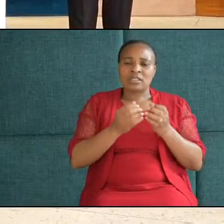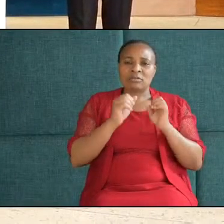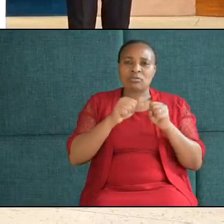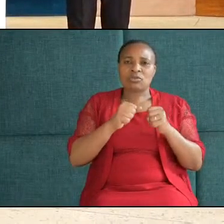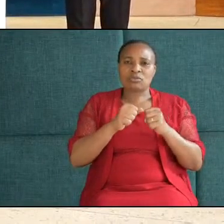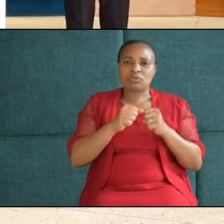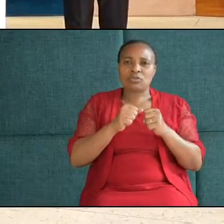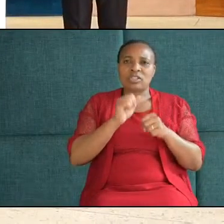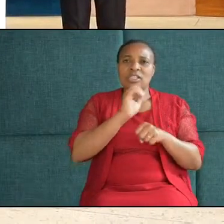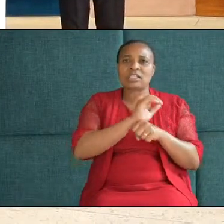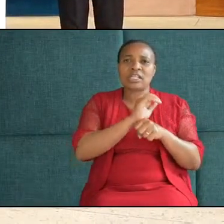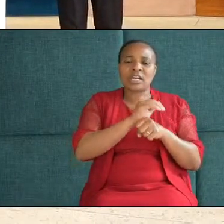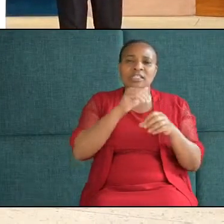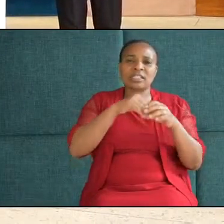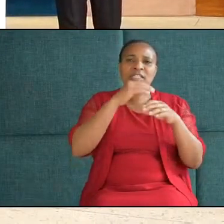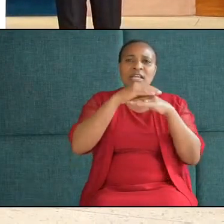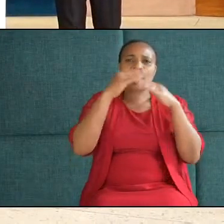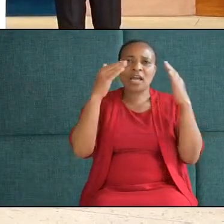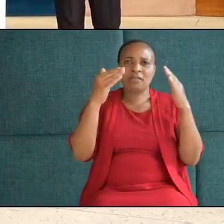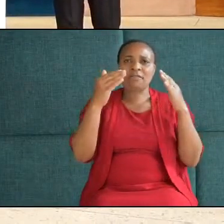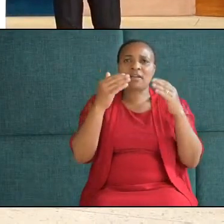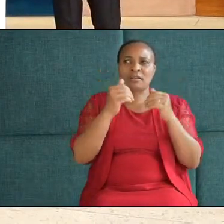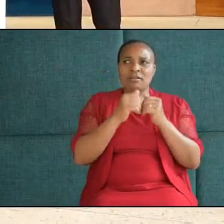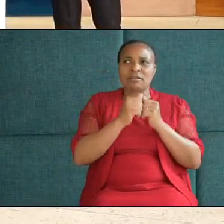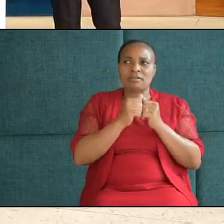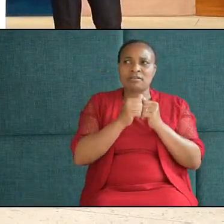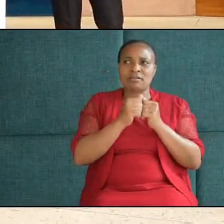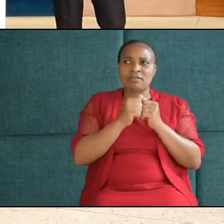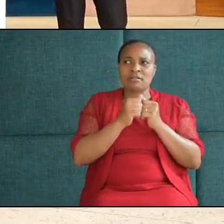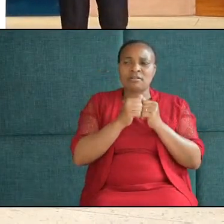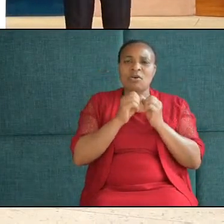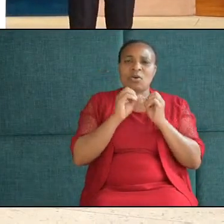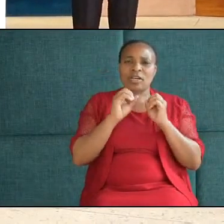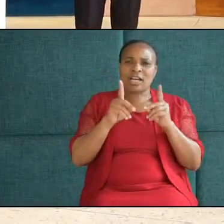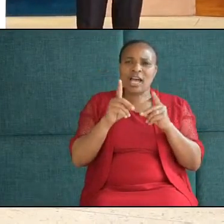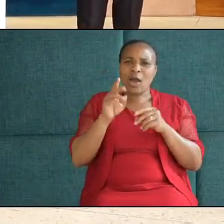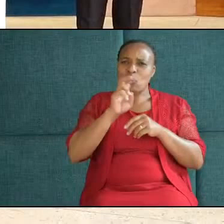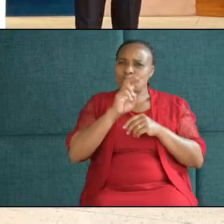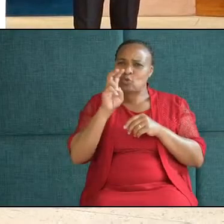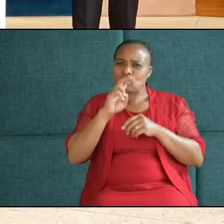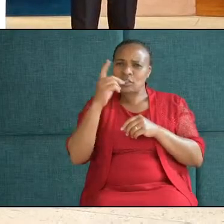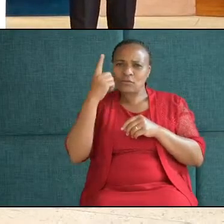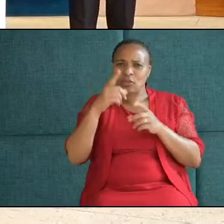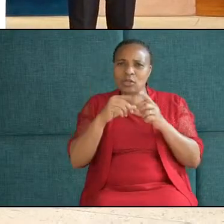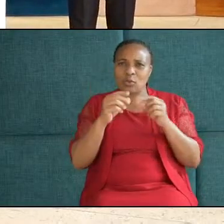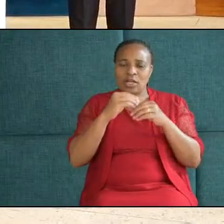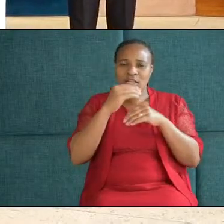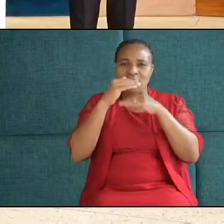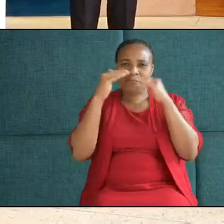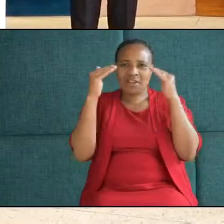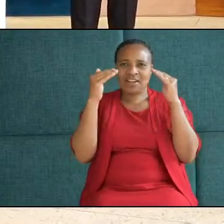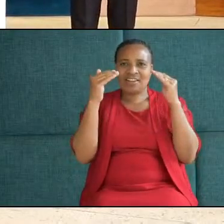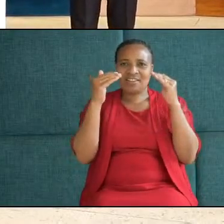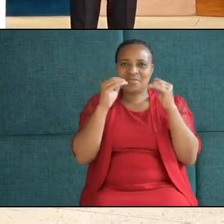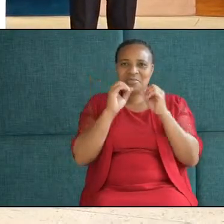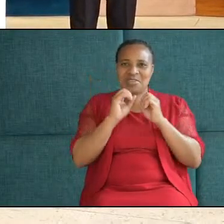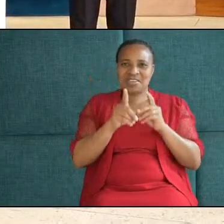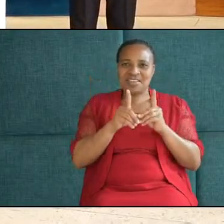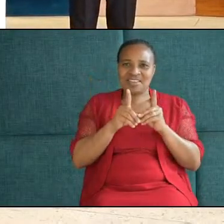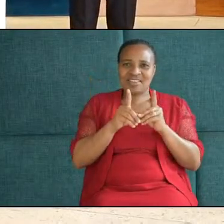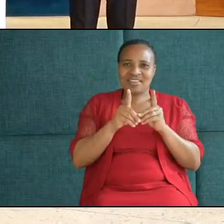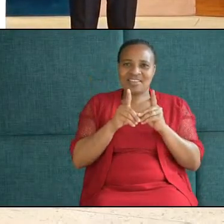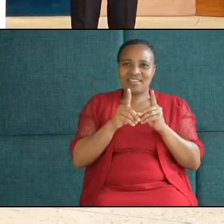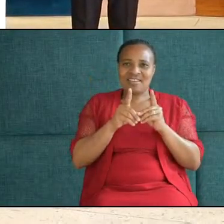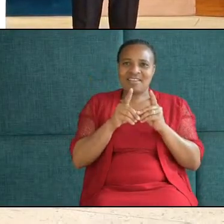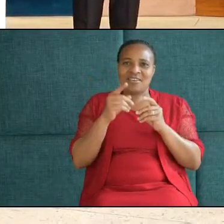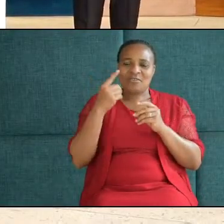the sanctuary in heaven. Heaven! That's the word I was looking for! Heaven! For the